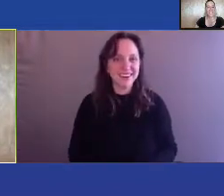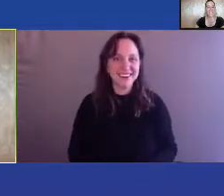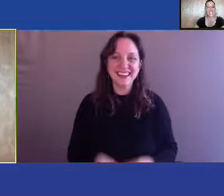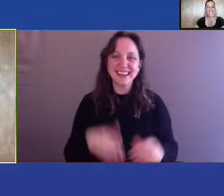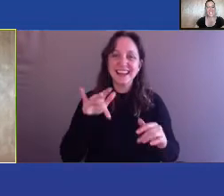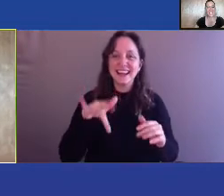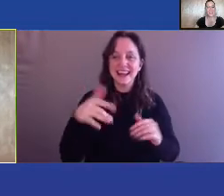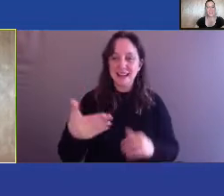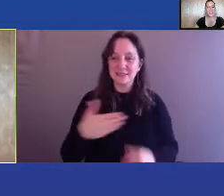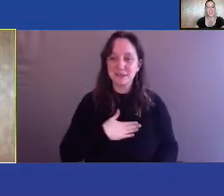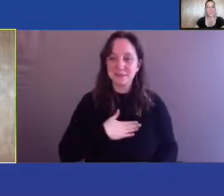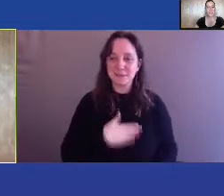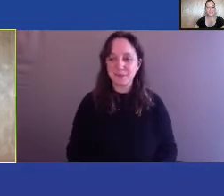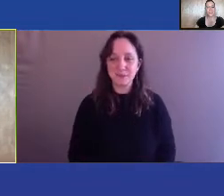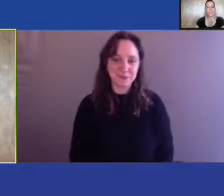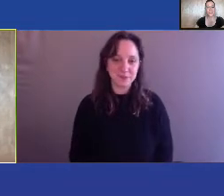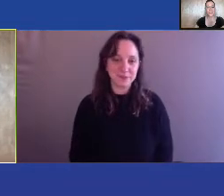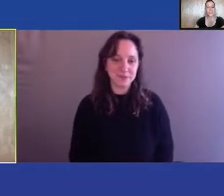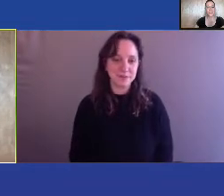slide, please.